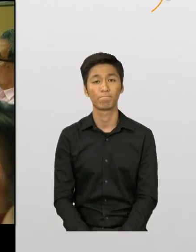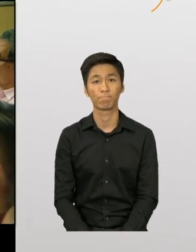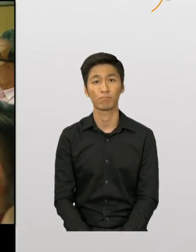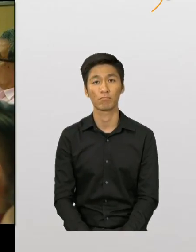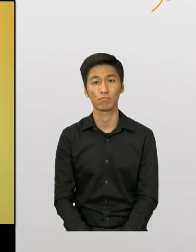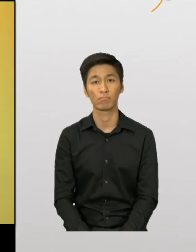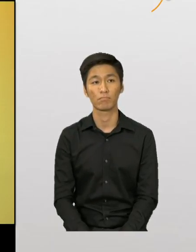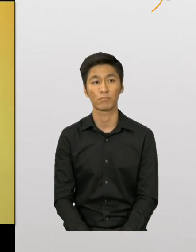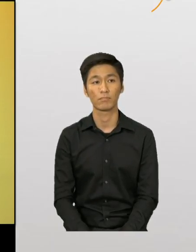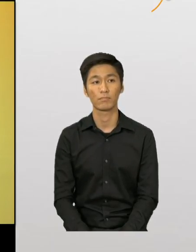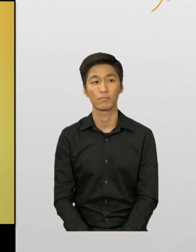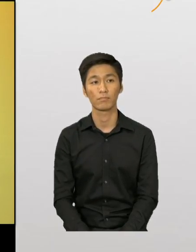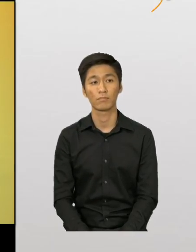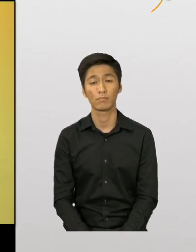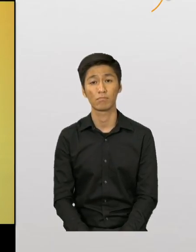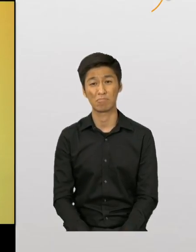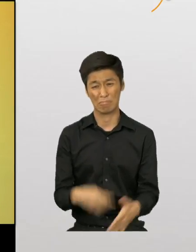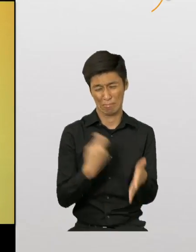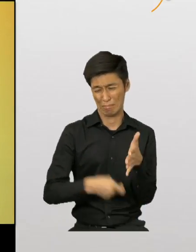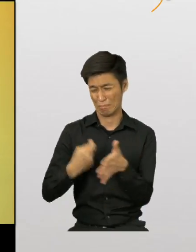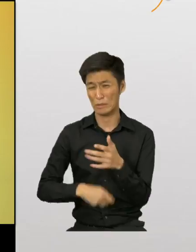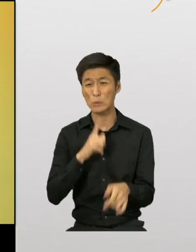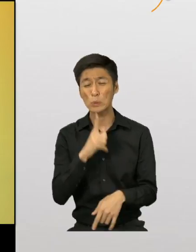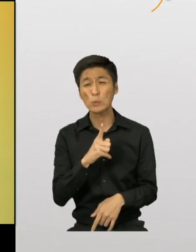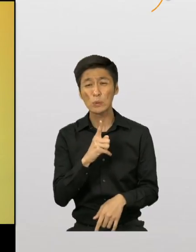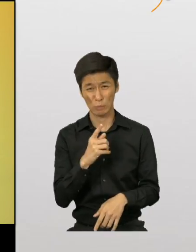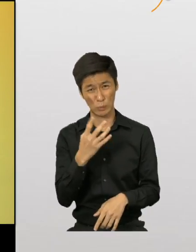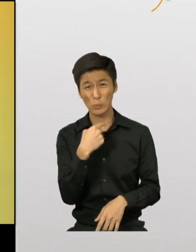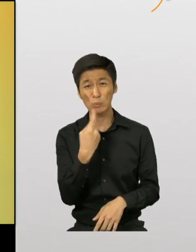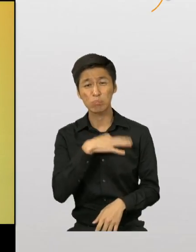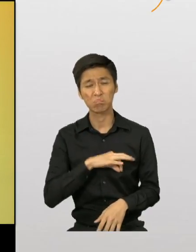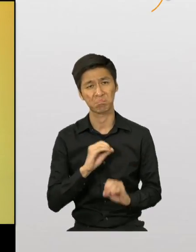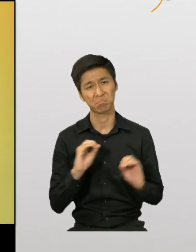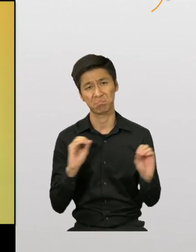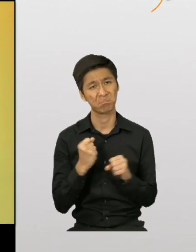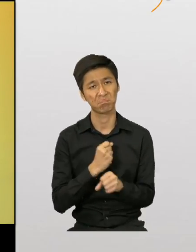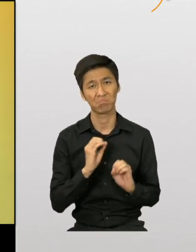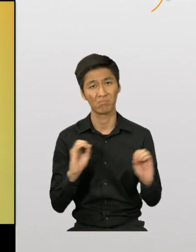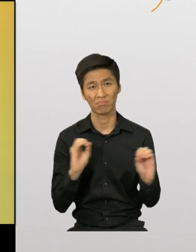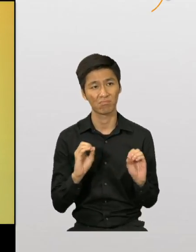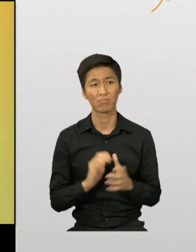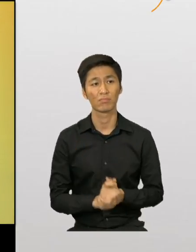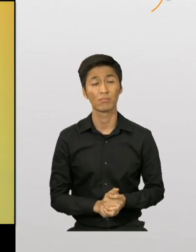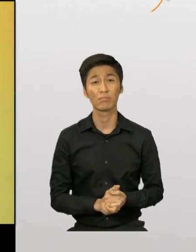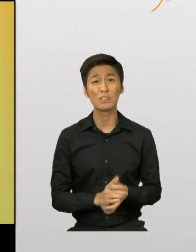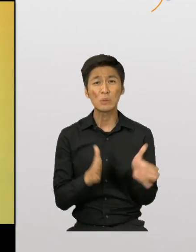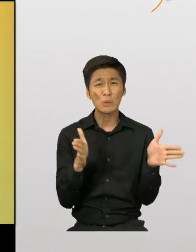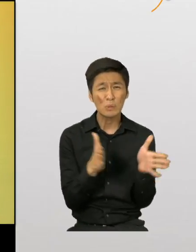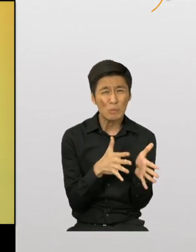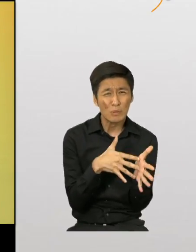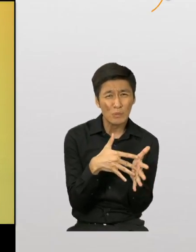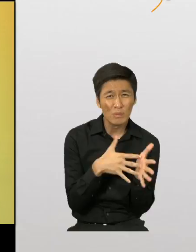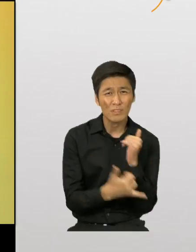global prosperity. There are no winners in a trade war. Small and open economies are especially